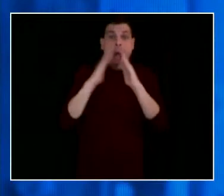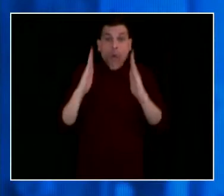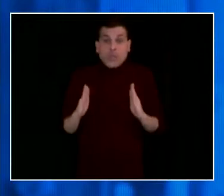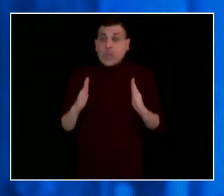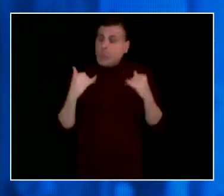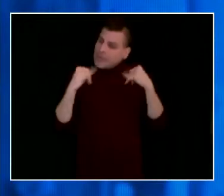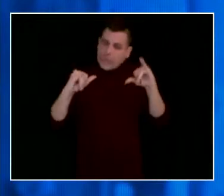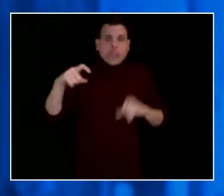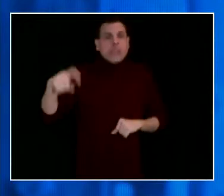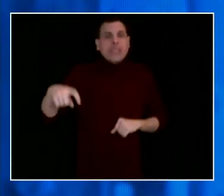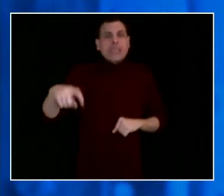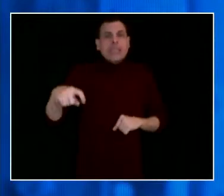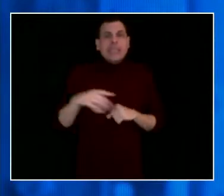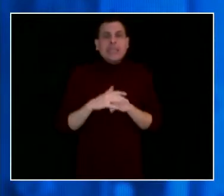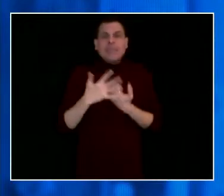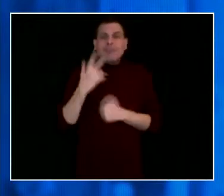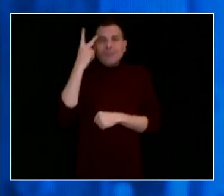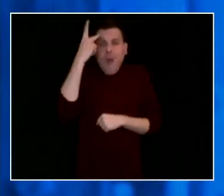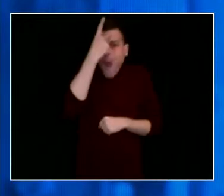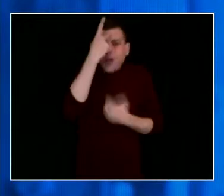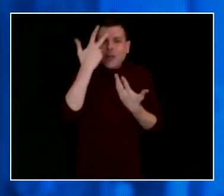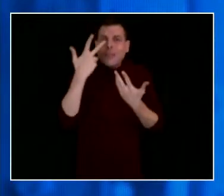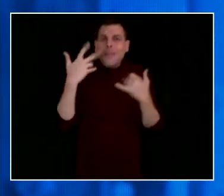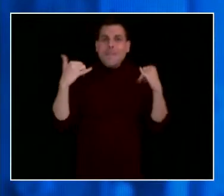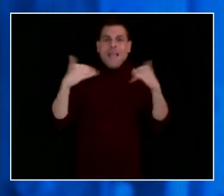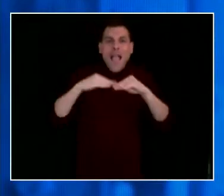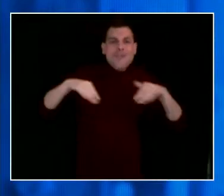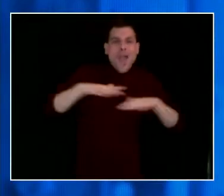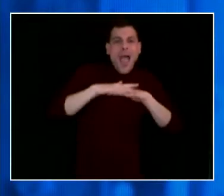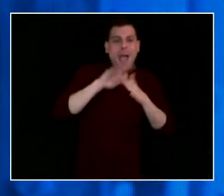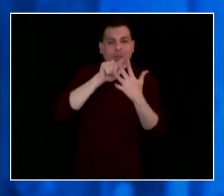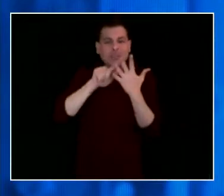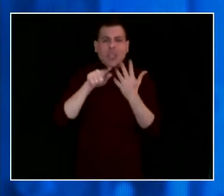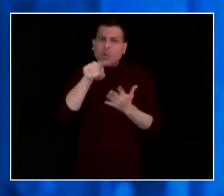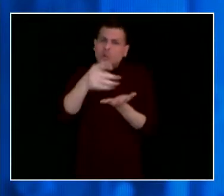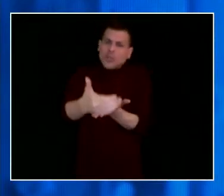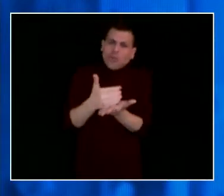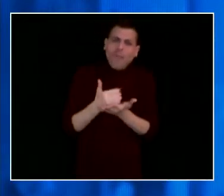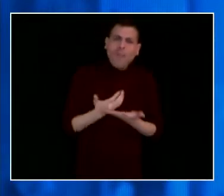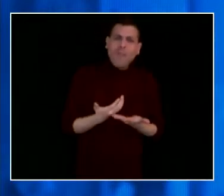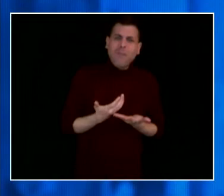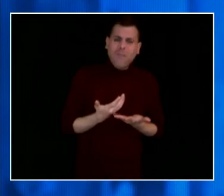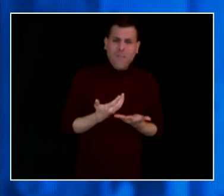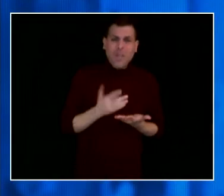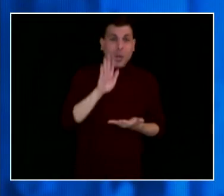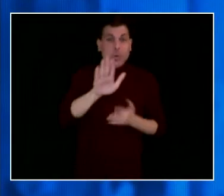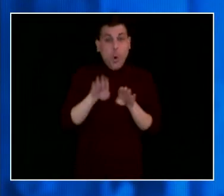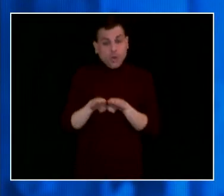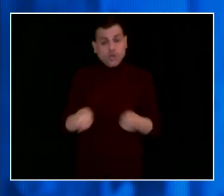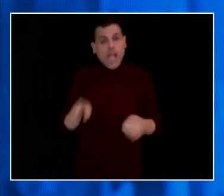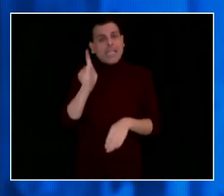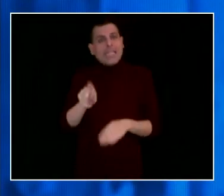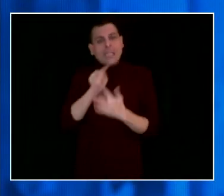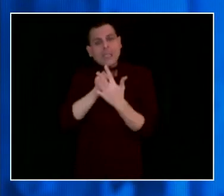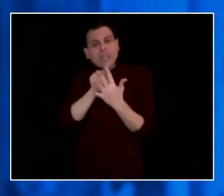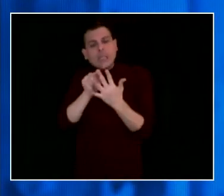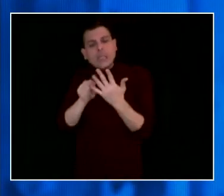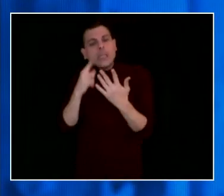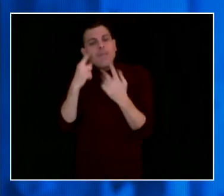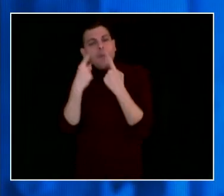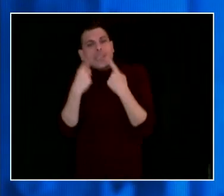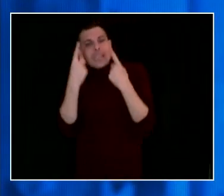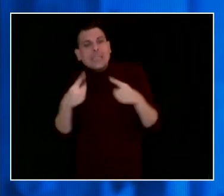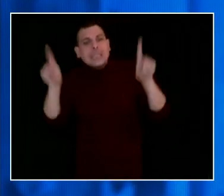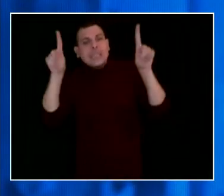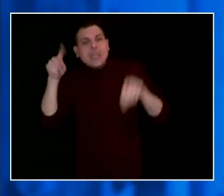and playgrounds you deserve, the education that sets your child up for success, and the chance to